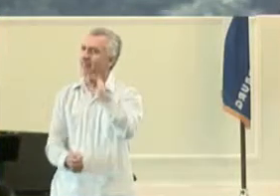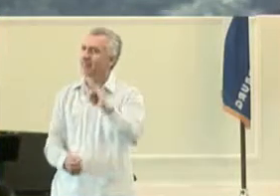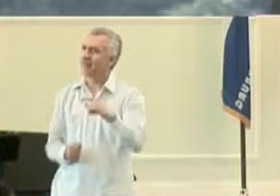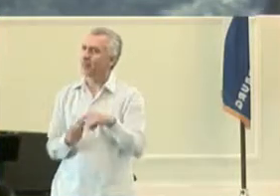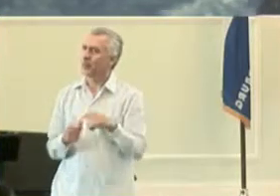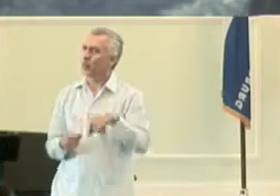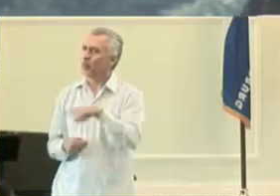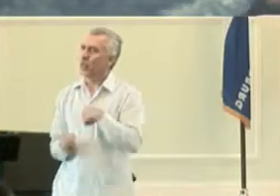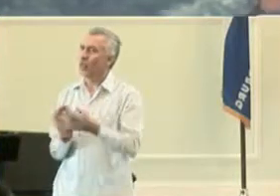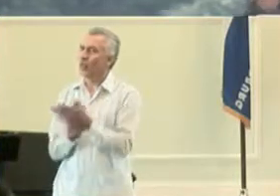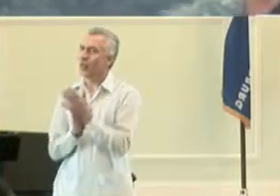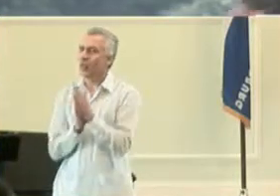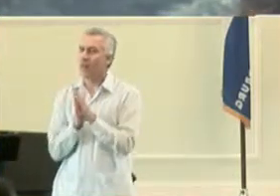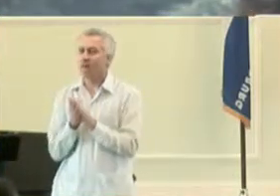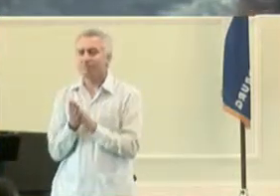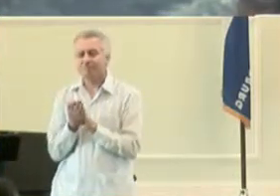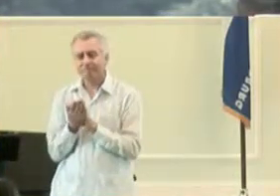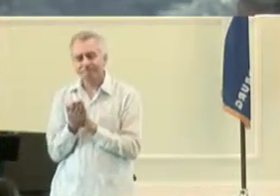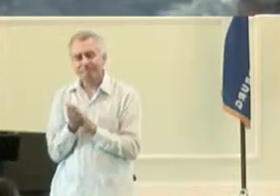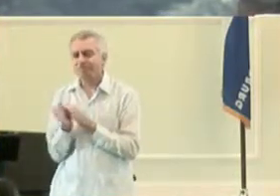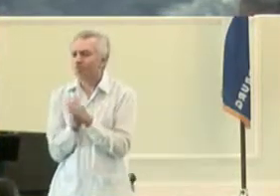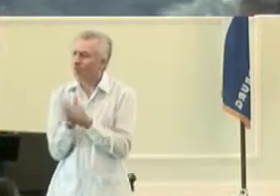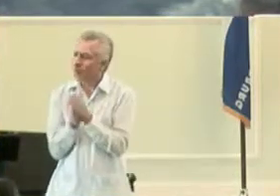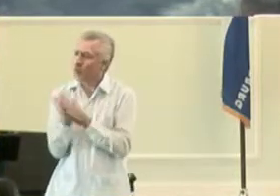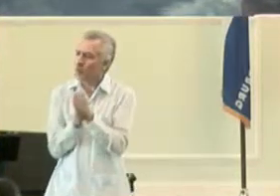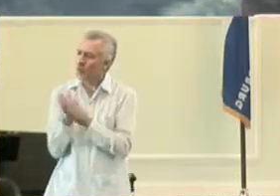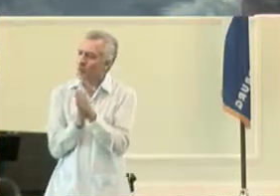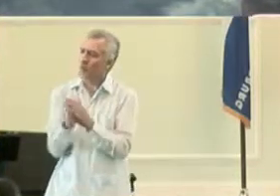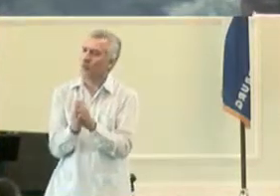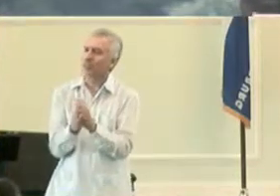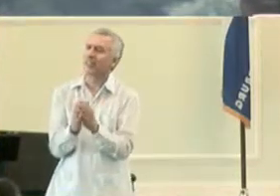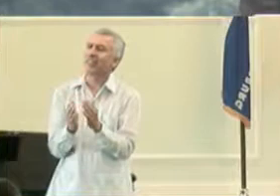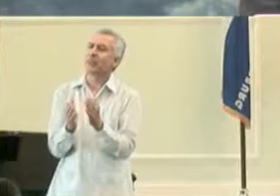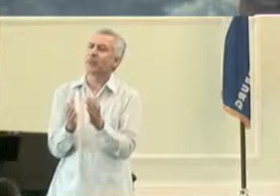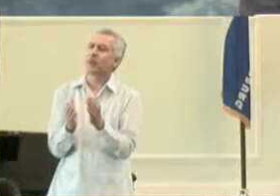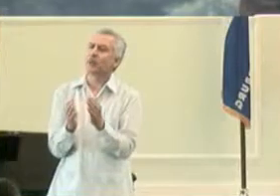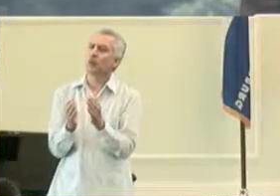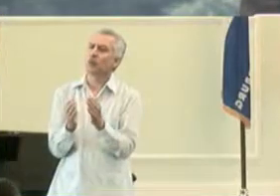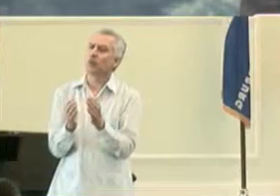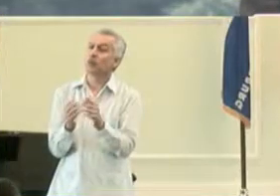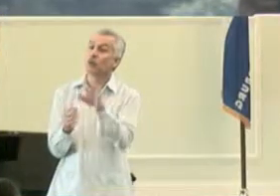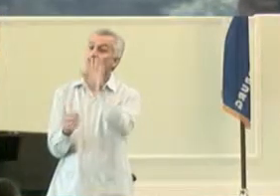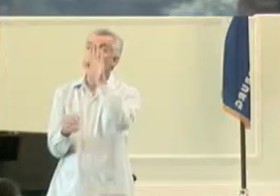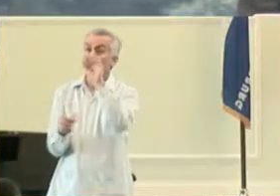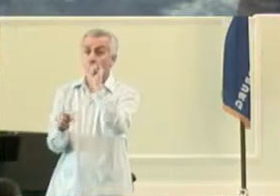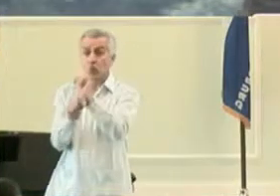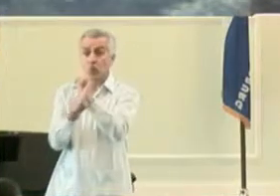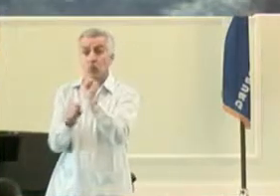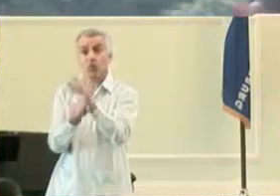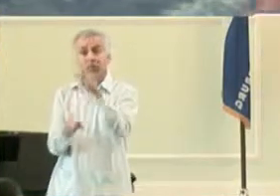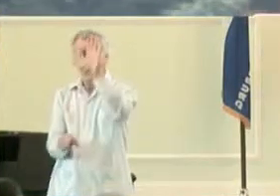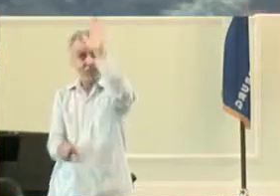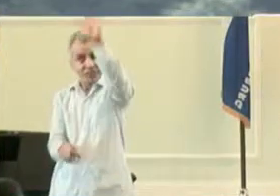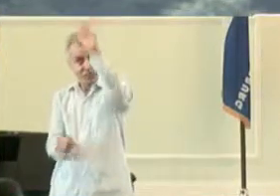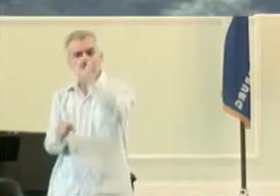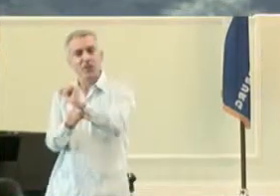to lovingly obey him and do his mission. Amen?